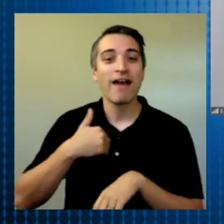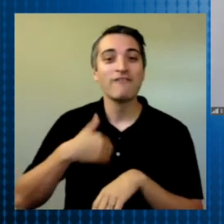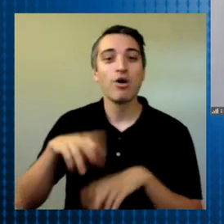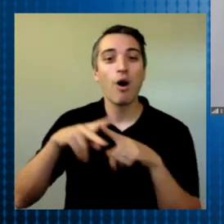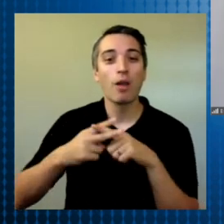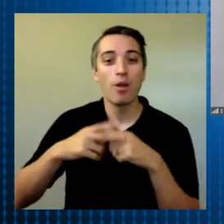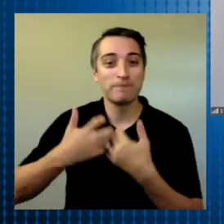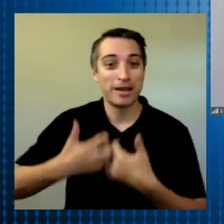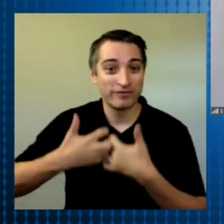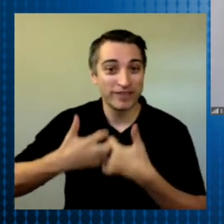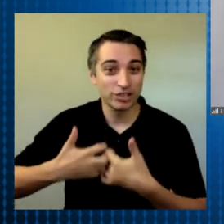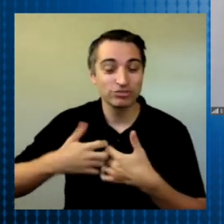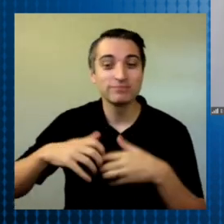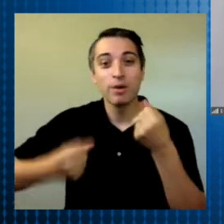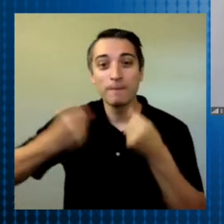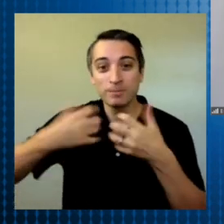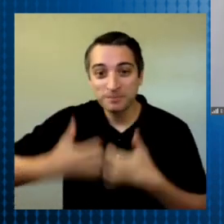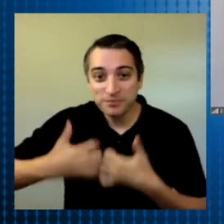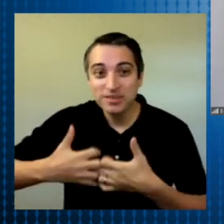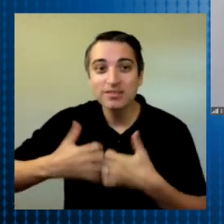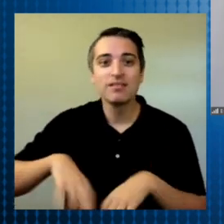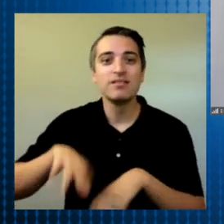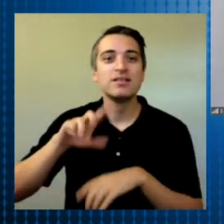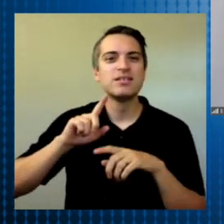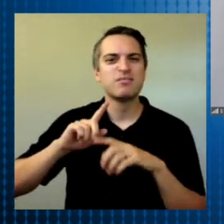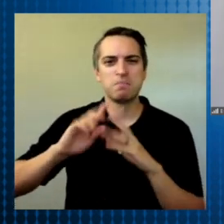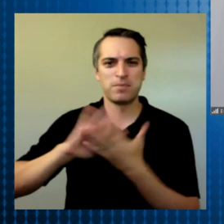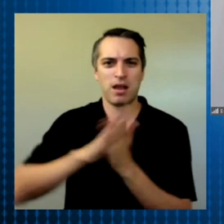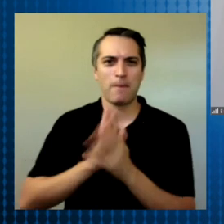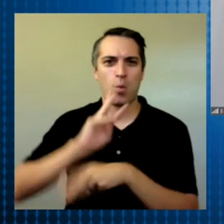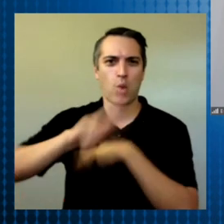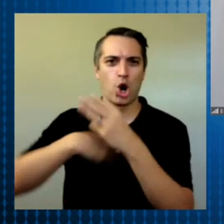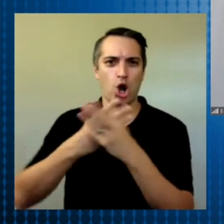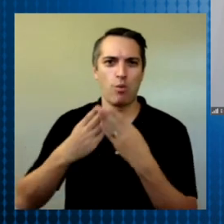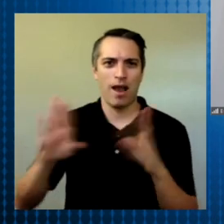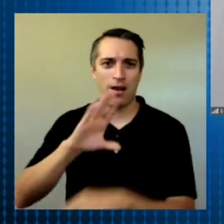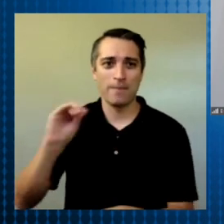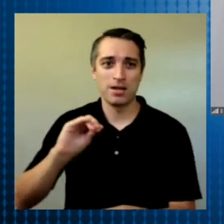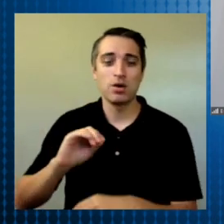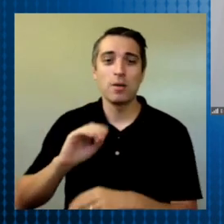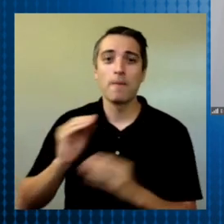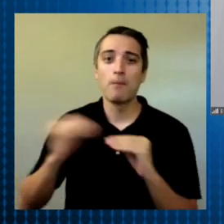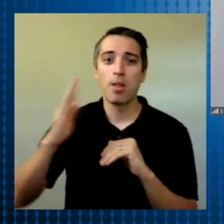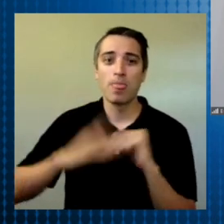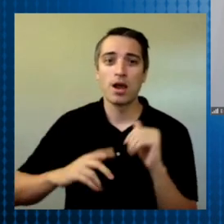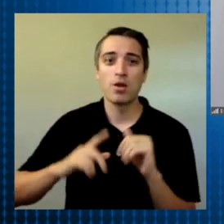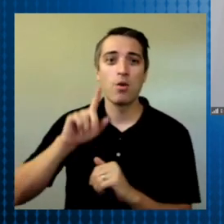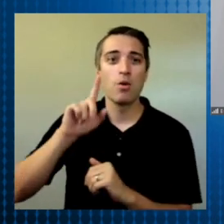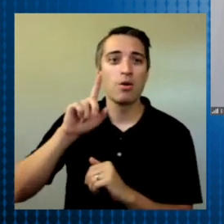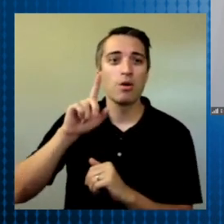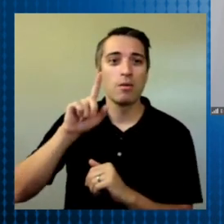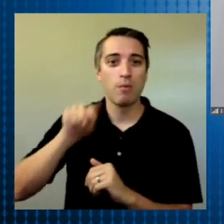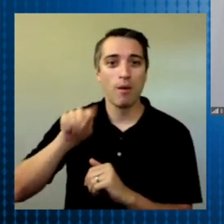it into Global Automotive Alliance Logistics and Manufacturing Companies with more than $500 million in sales and